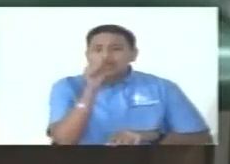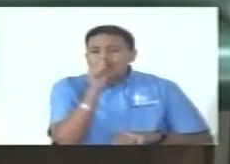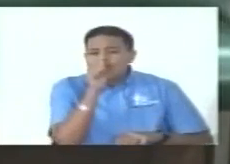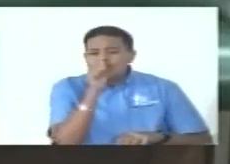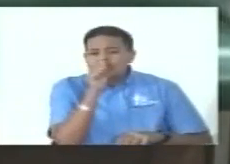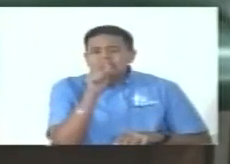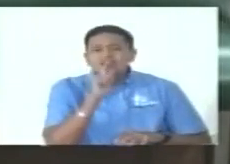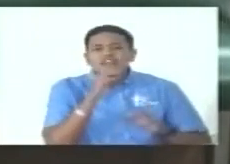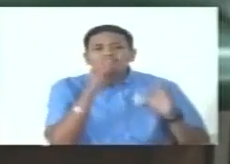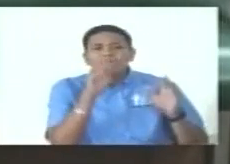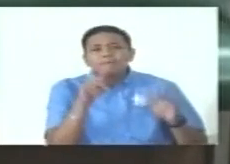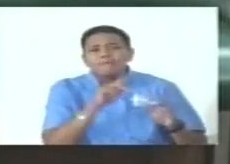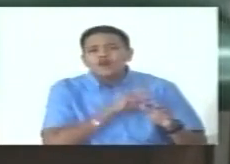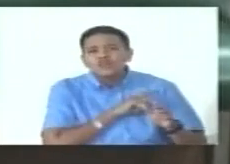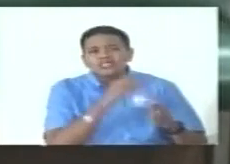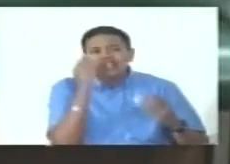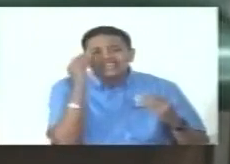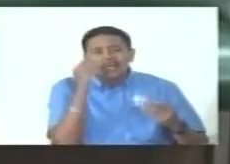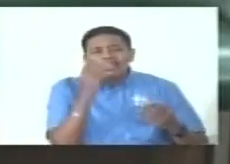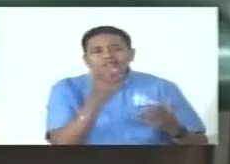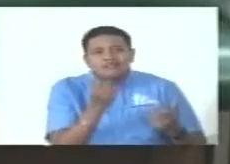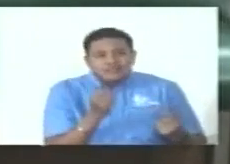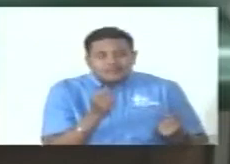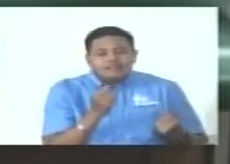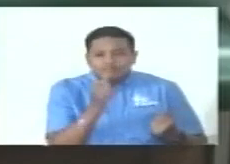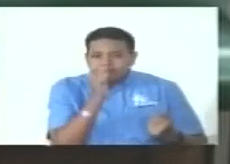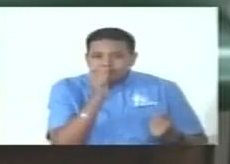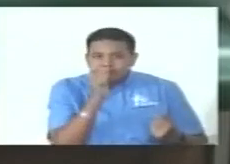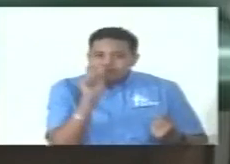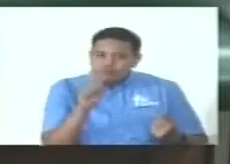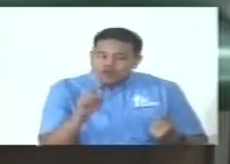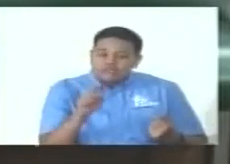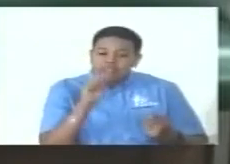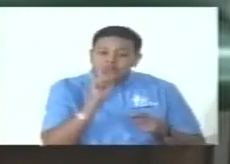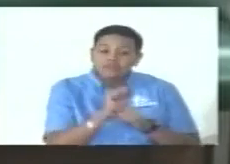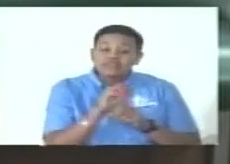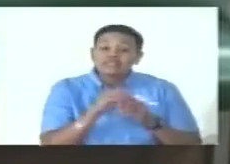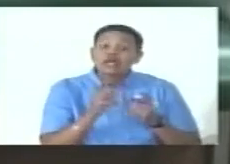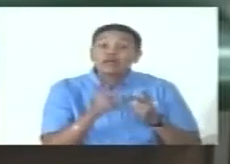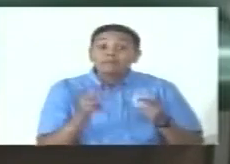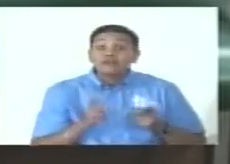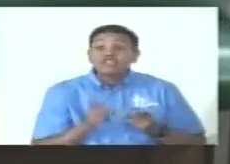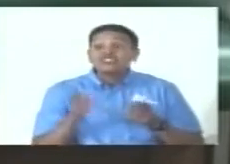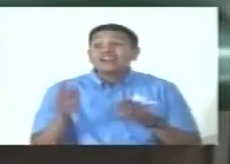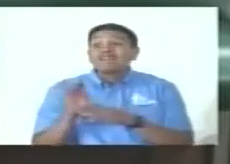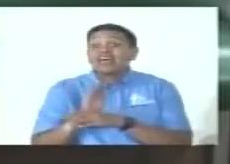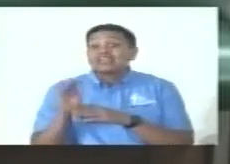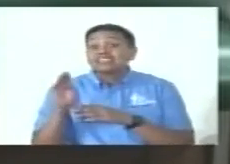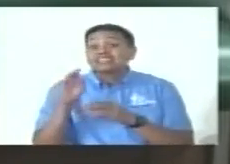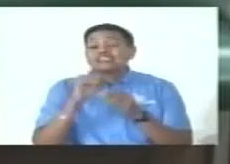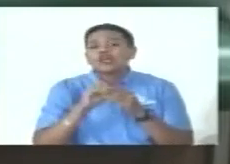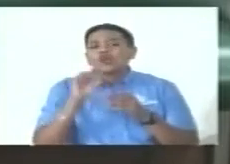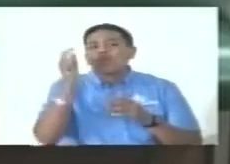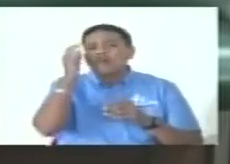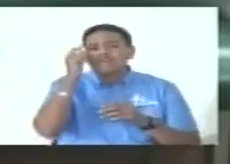of personal data which may be in the possession of entities, including government authorities, and to